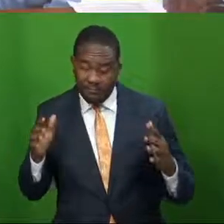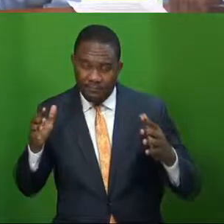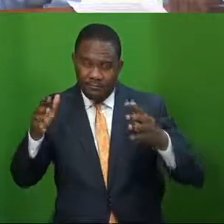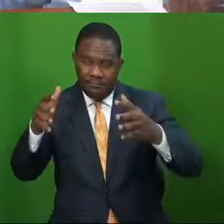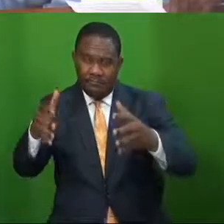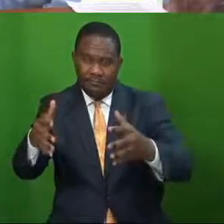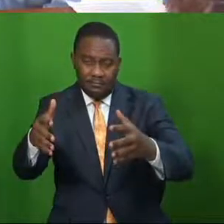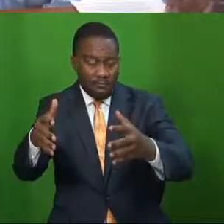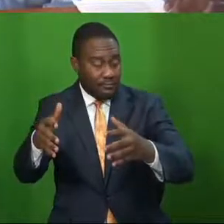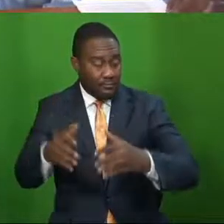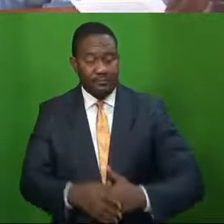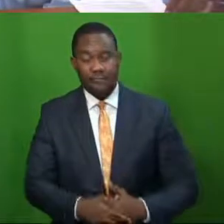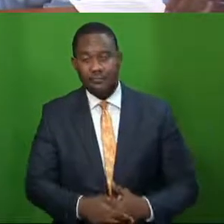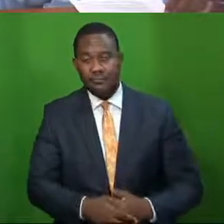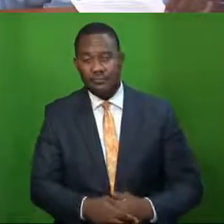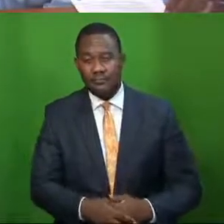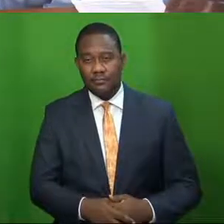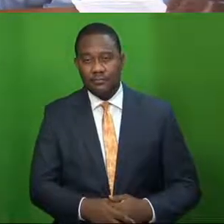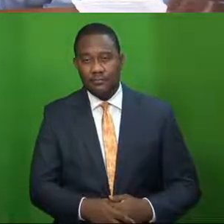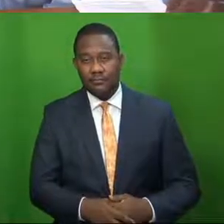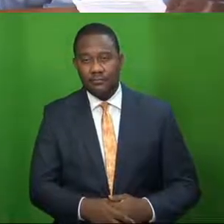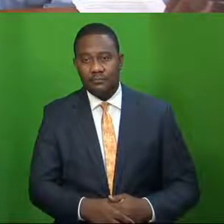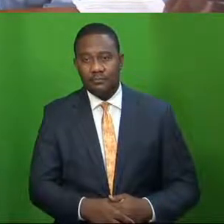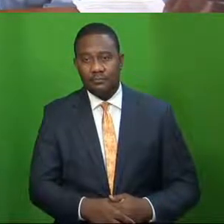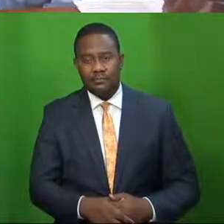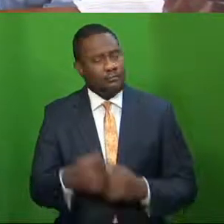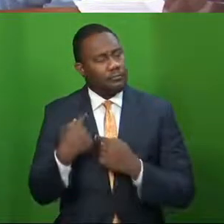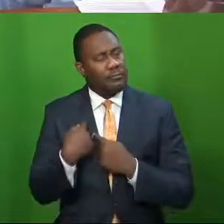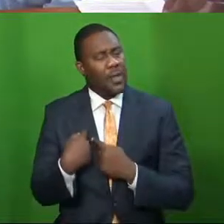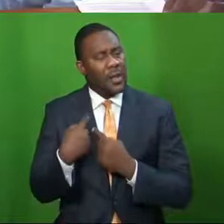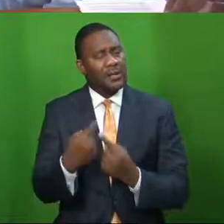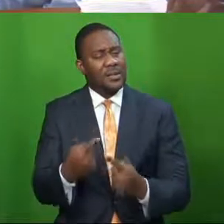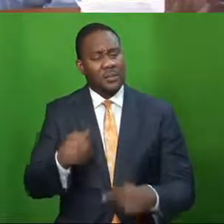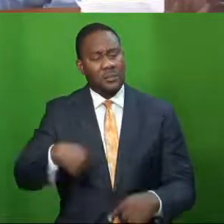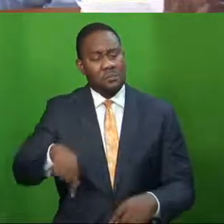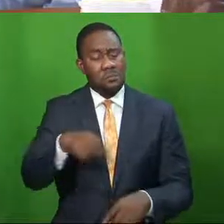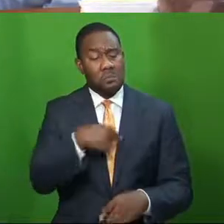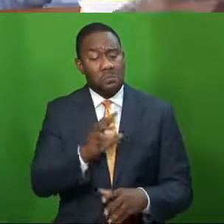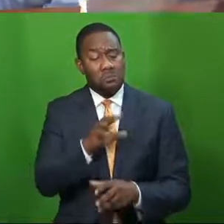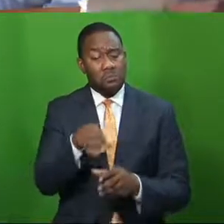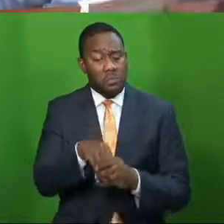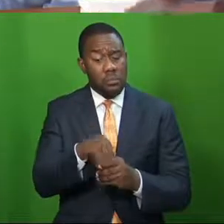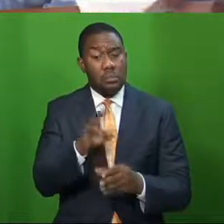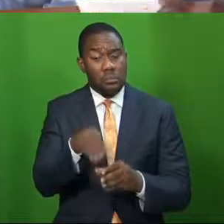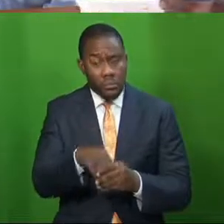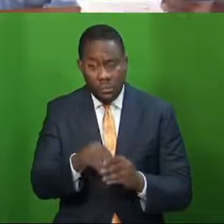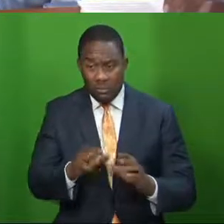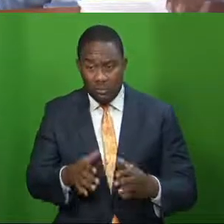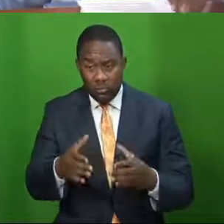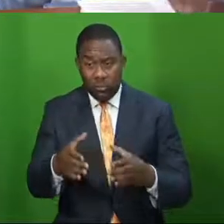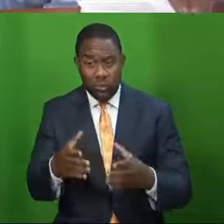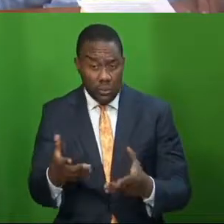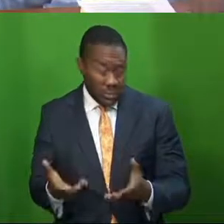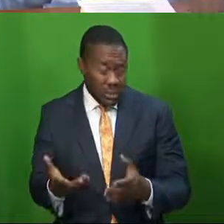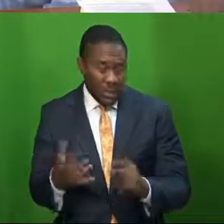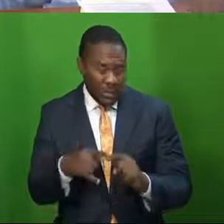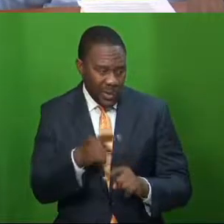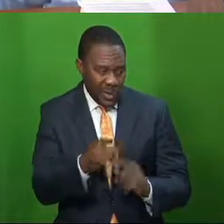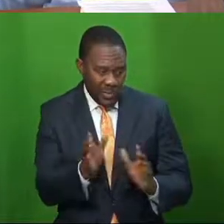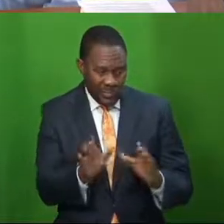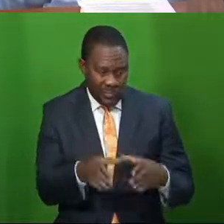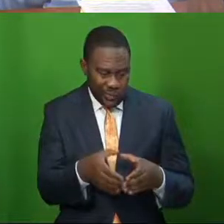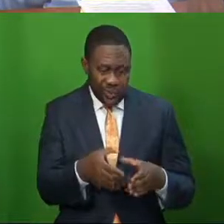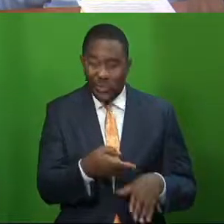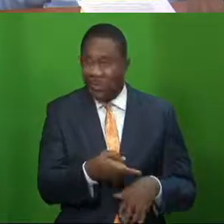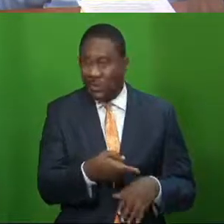this seminar, as has been the tradition since a new parliamentary term has commenced? I thank you very